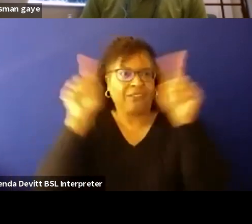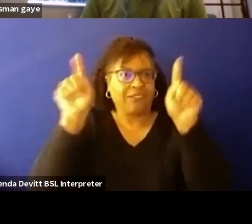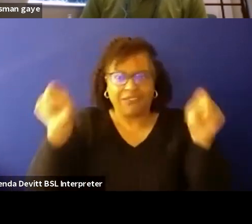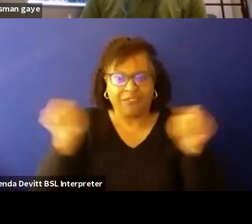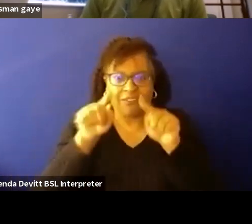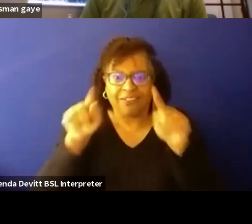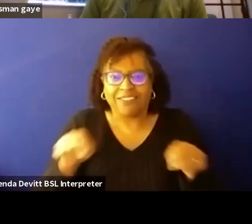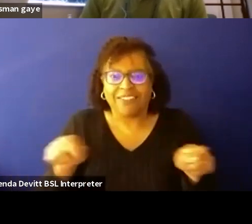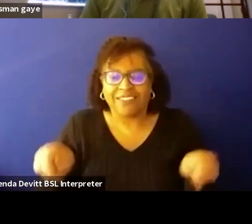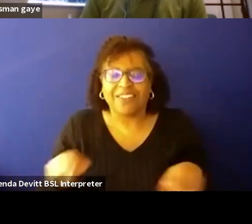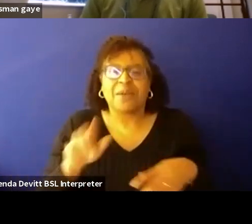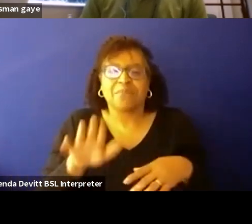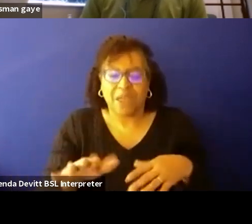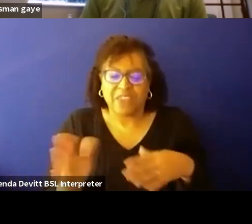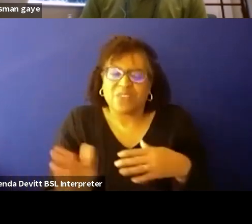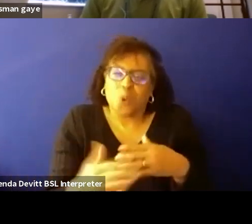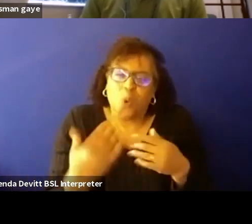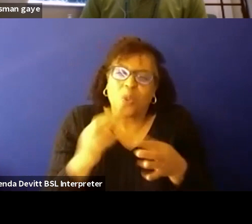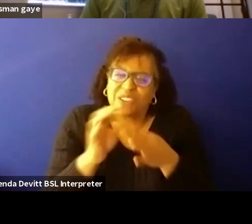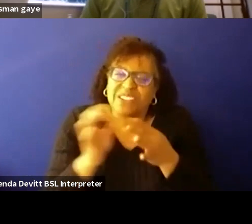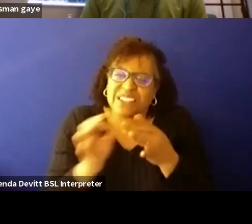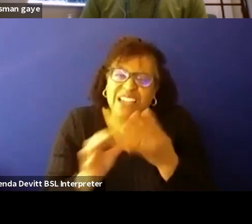okay.